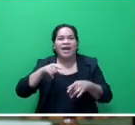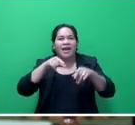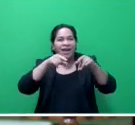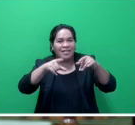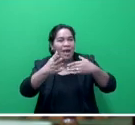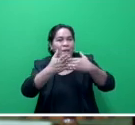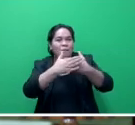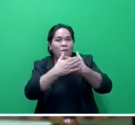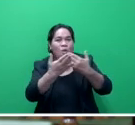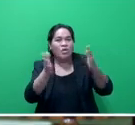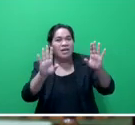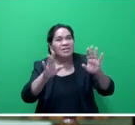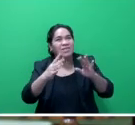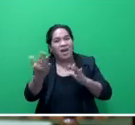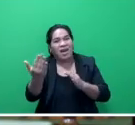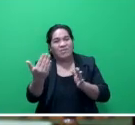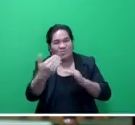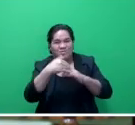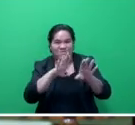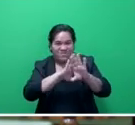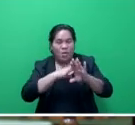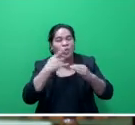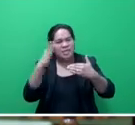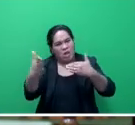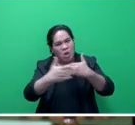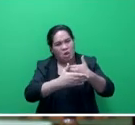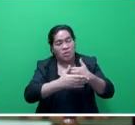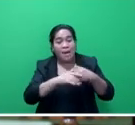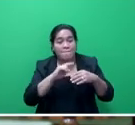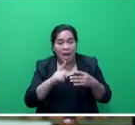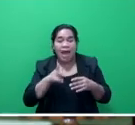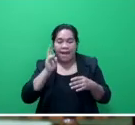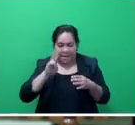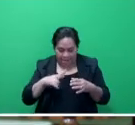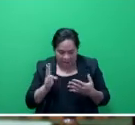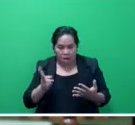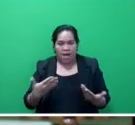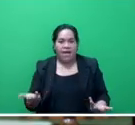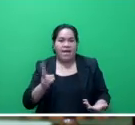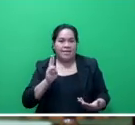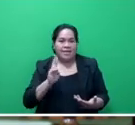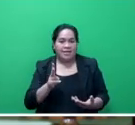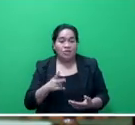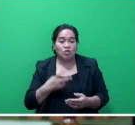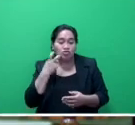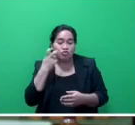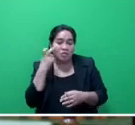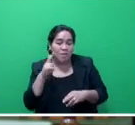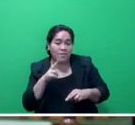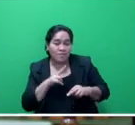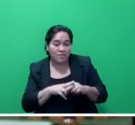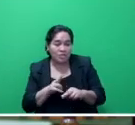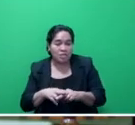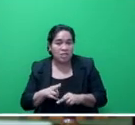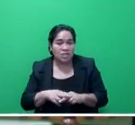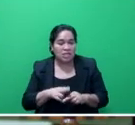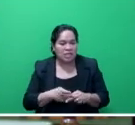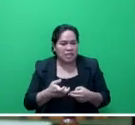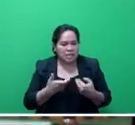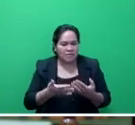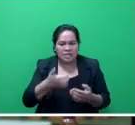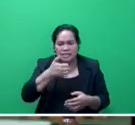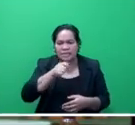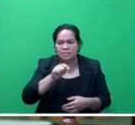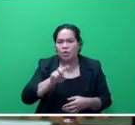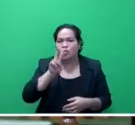we are providing an allocation of $40 million under this package. Tourism Fiji is provided an operating grant of $6.2 million